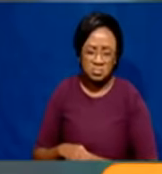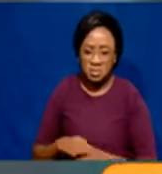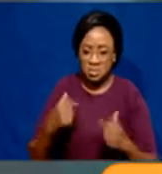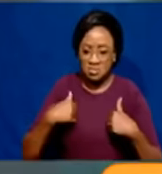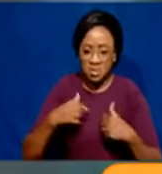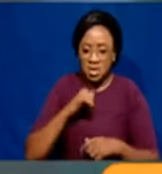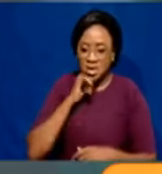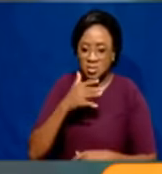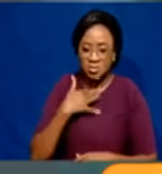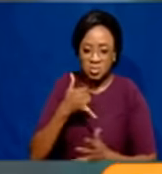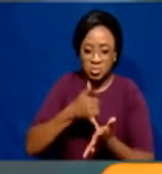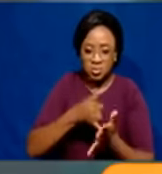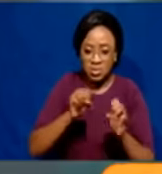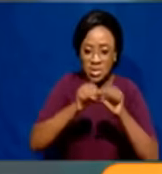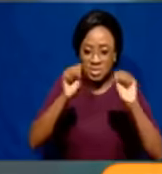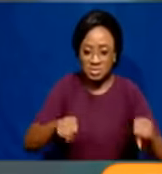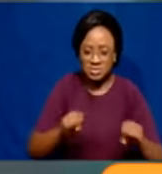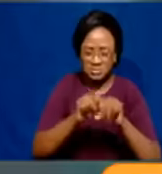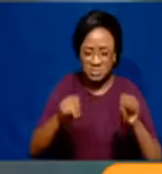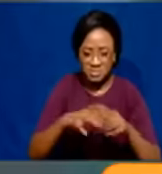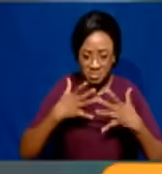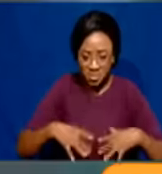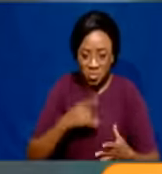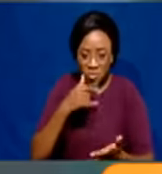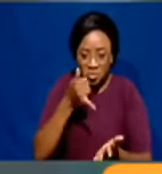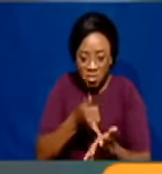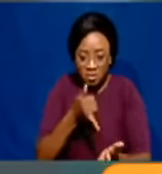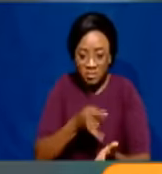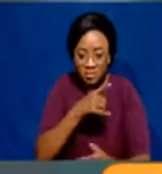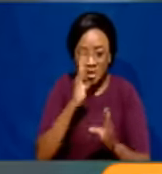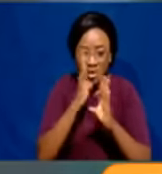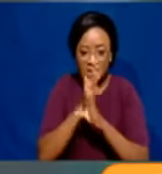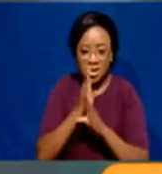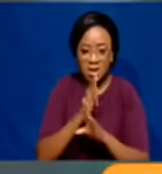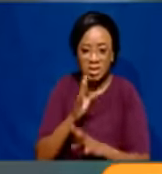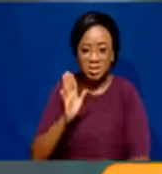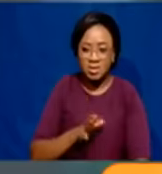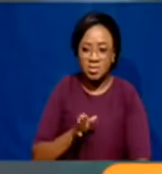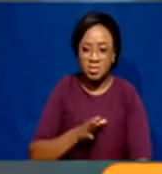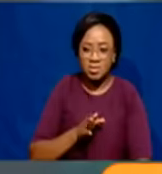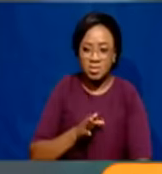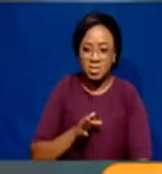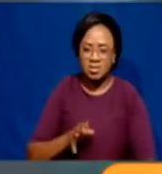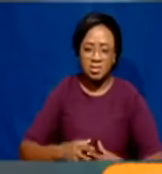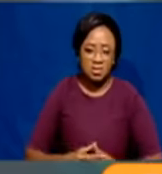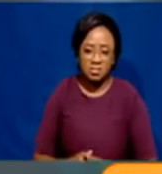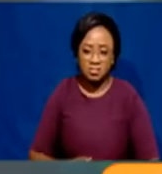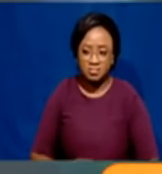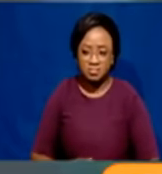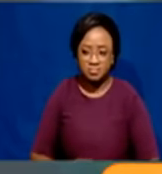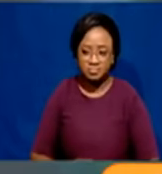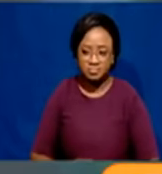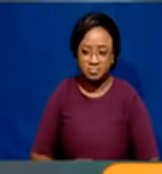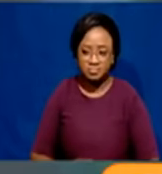of a system in which the real people responsible hide behind women's skirts," end quote.